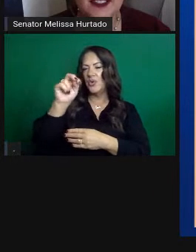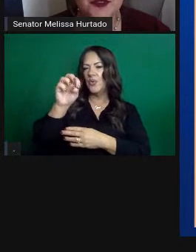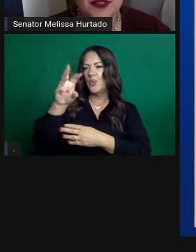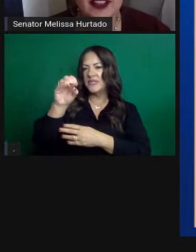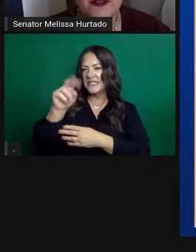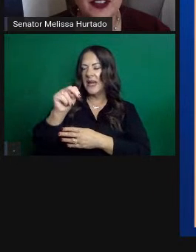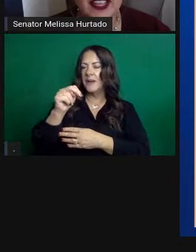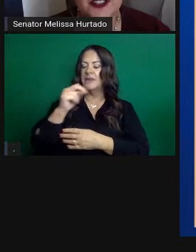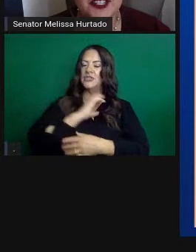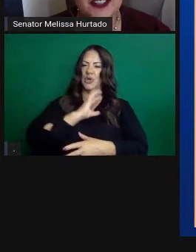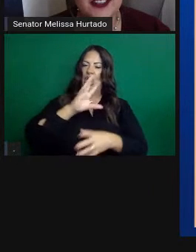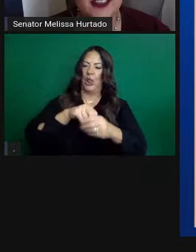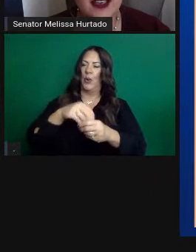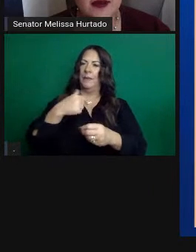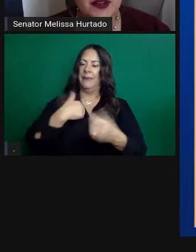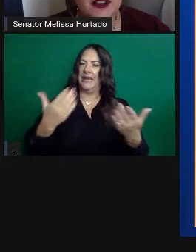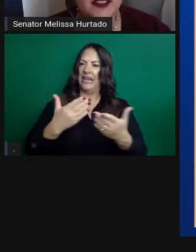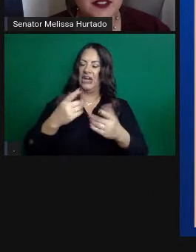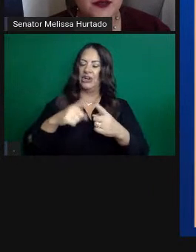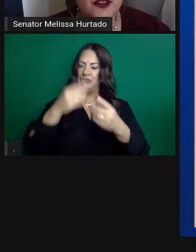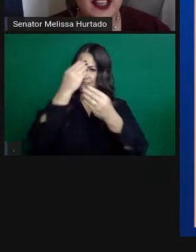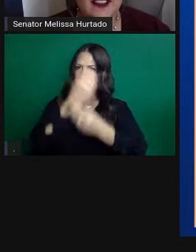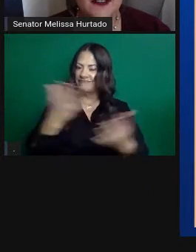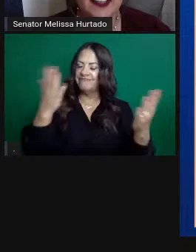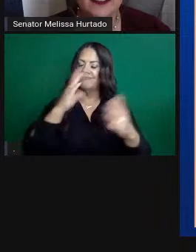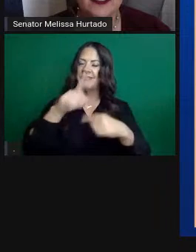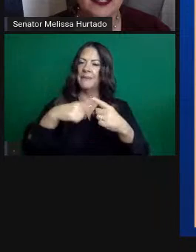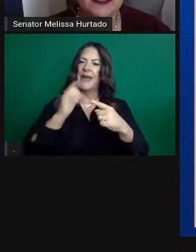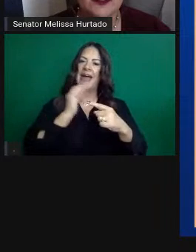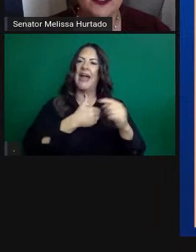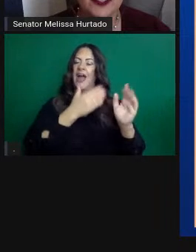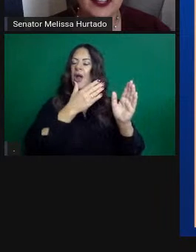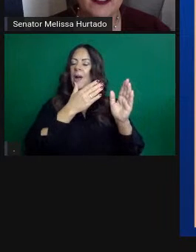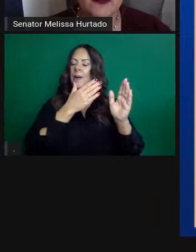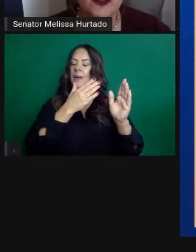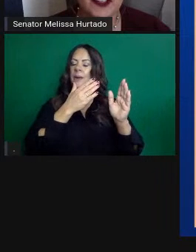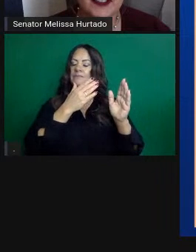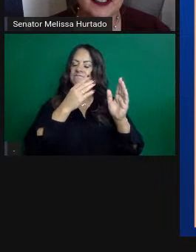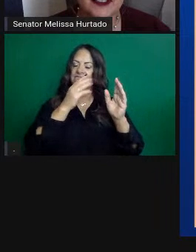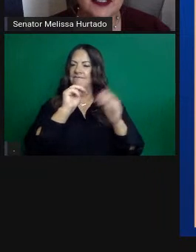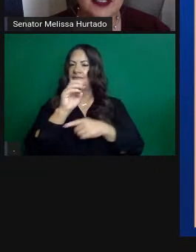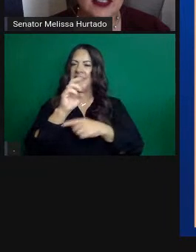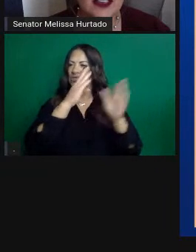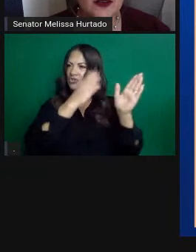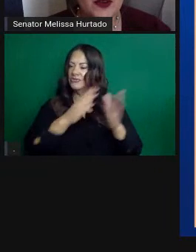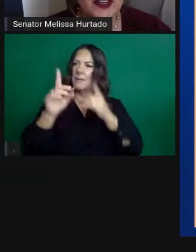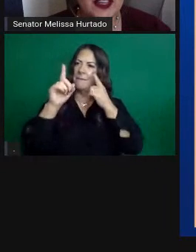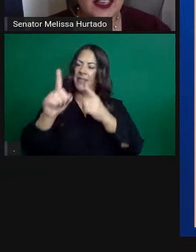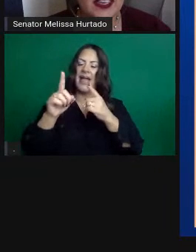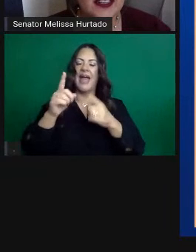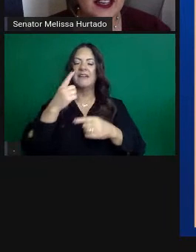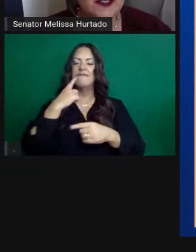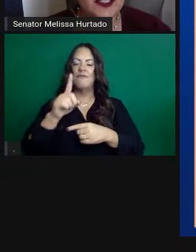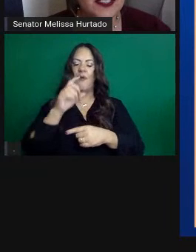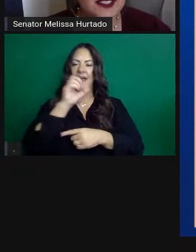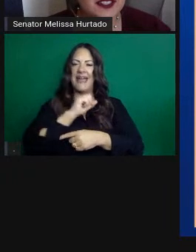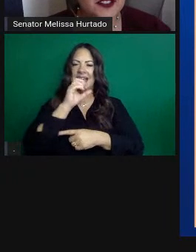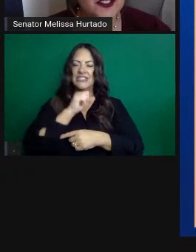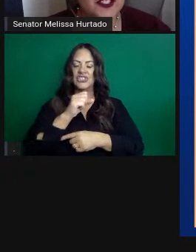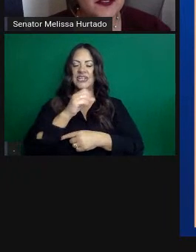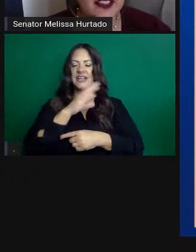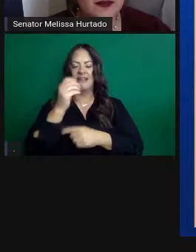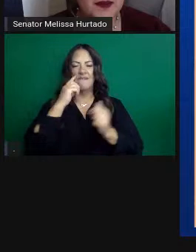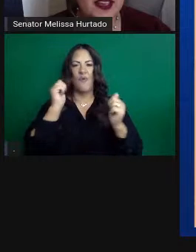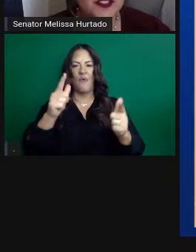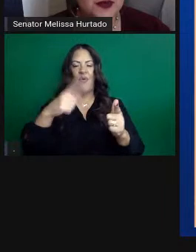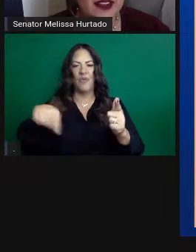of the Master Plan for Aging, but also for elevating the needs of older Californians. When he announced the intentions